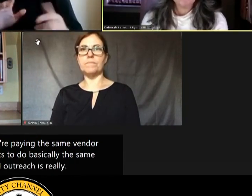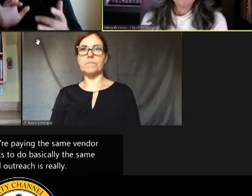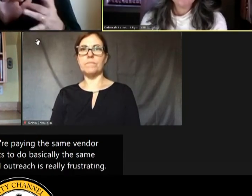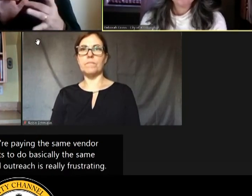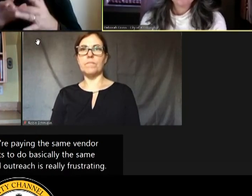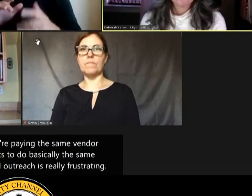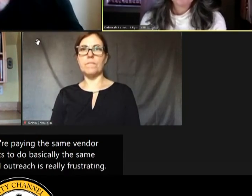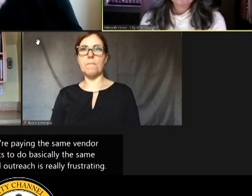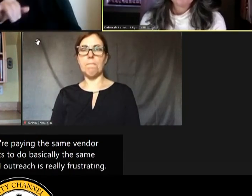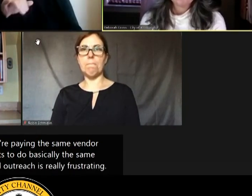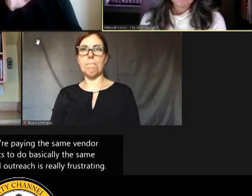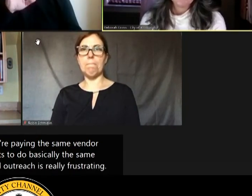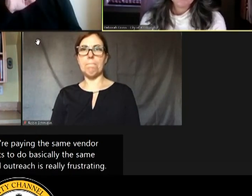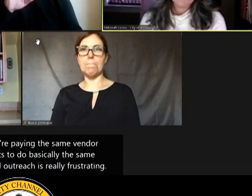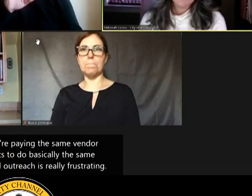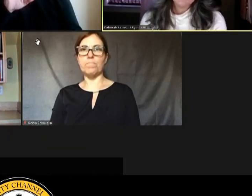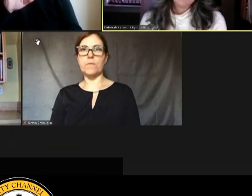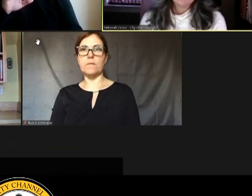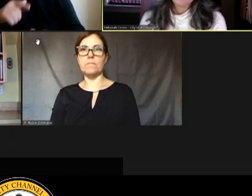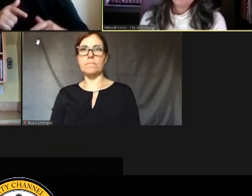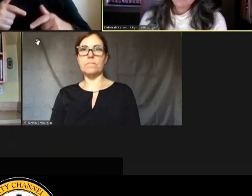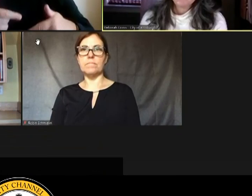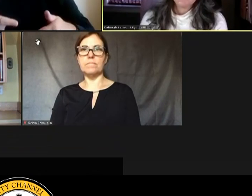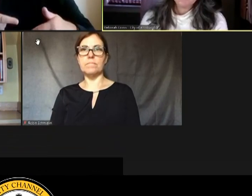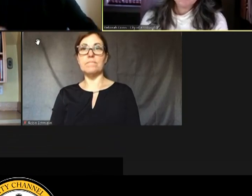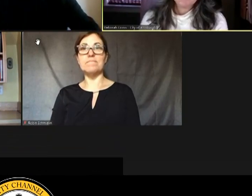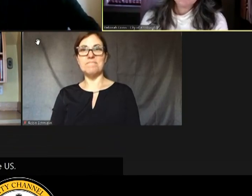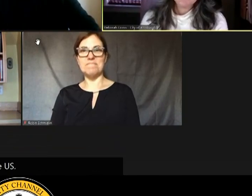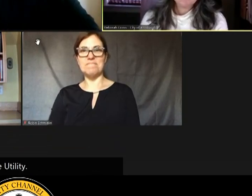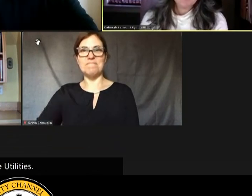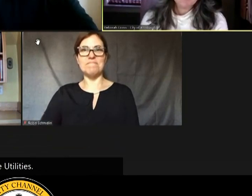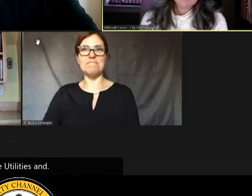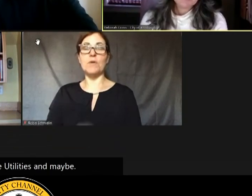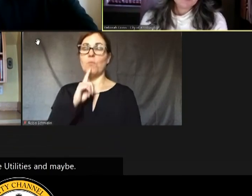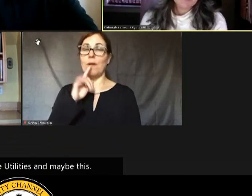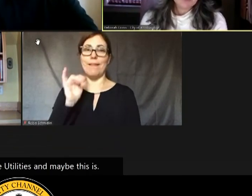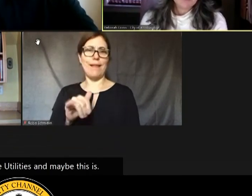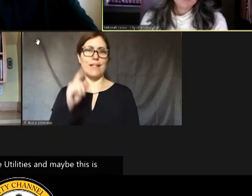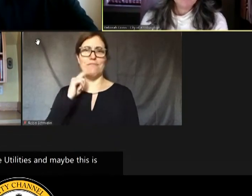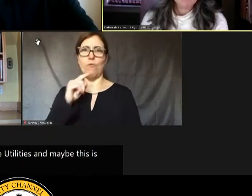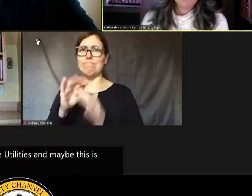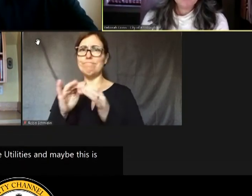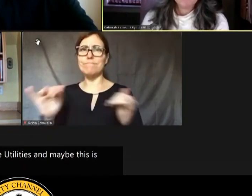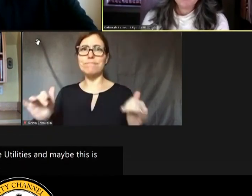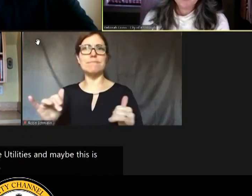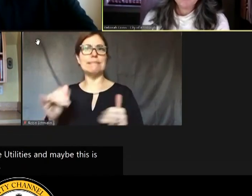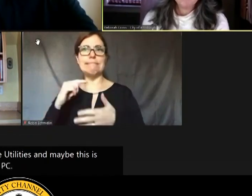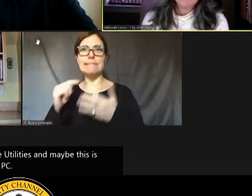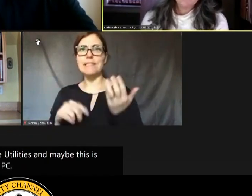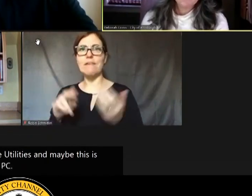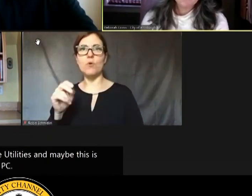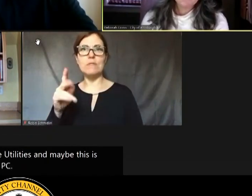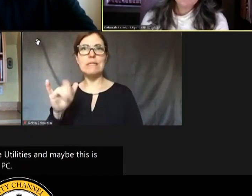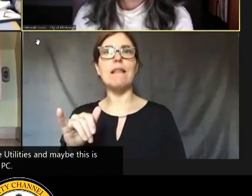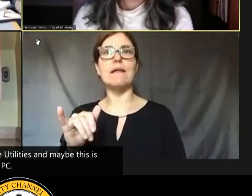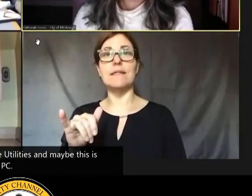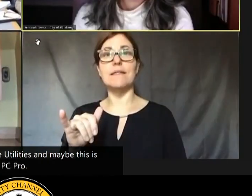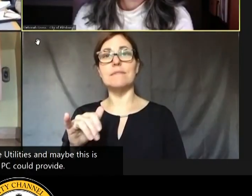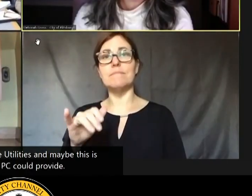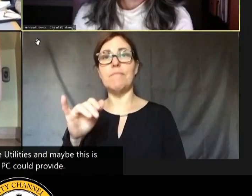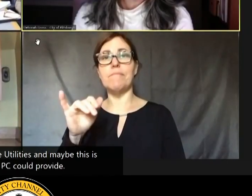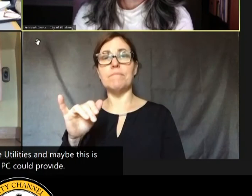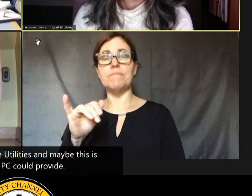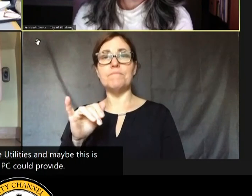frustrating. So that's true across the utilities, and maybe this is another area where the PUC could